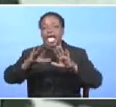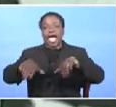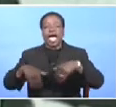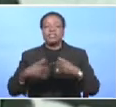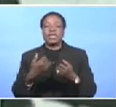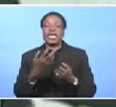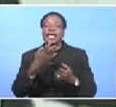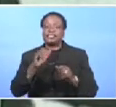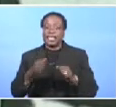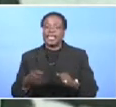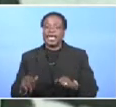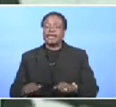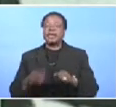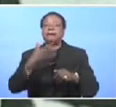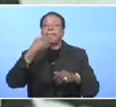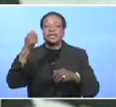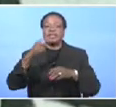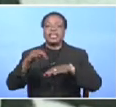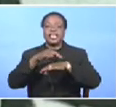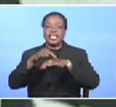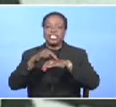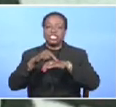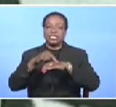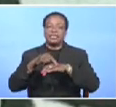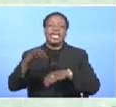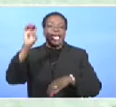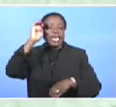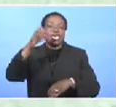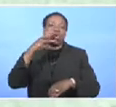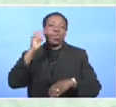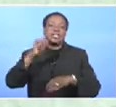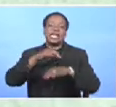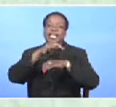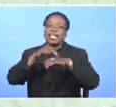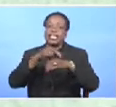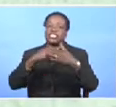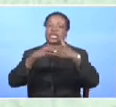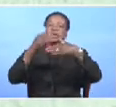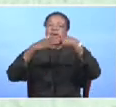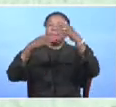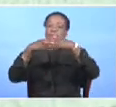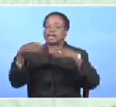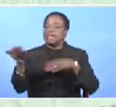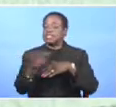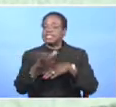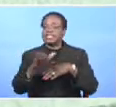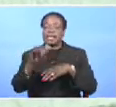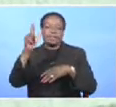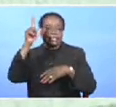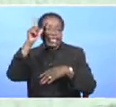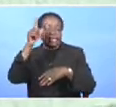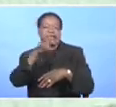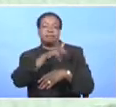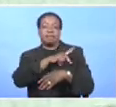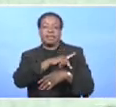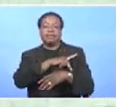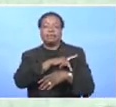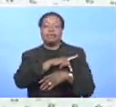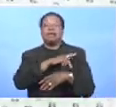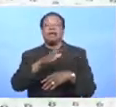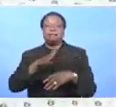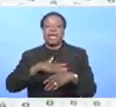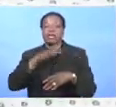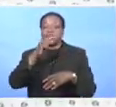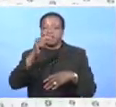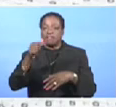as a large, because that's what he was. He was a nation builder. Just as Lyndon Pinlan was a nation builder, he was a nation builder as well. And I